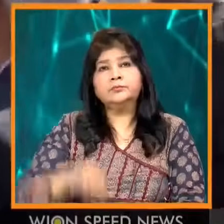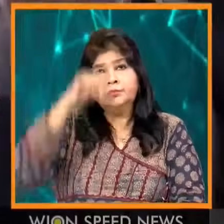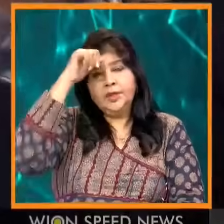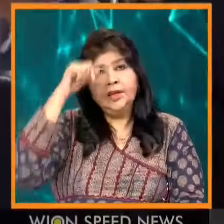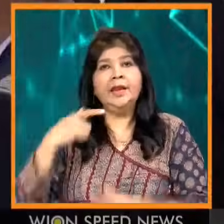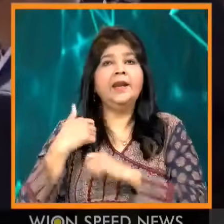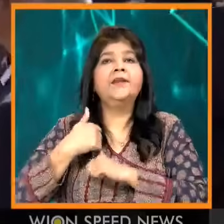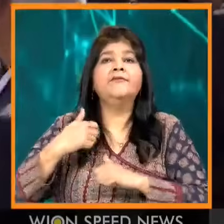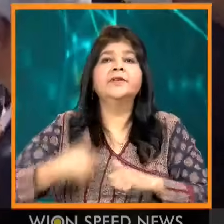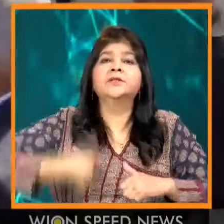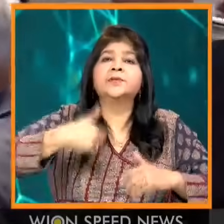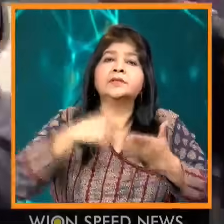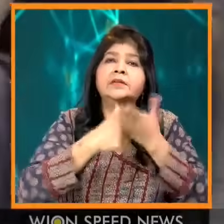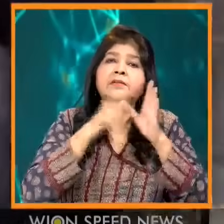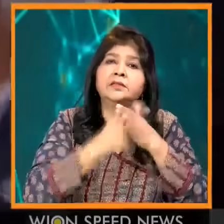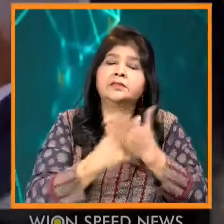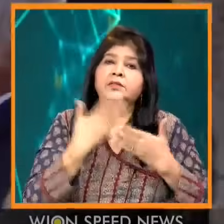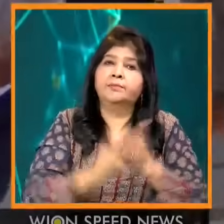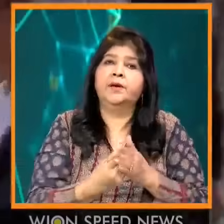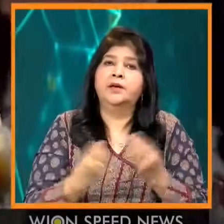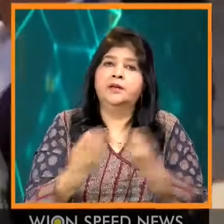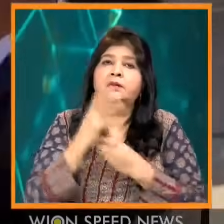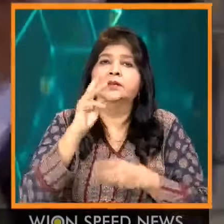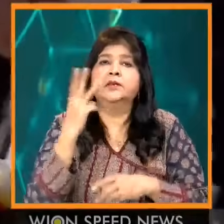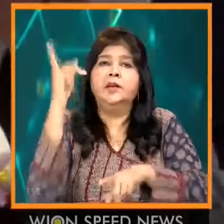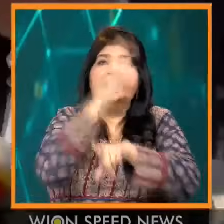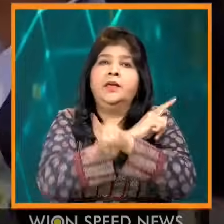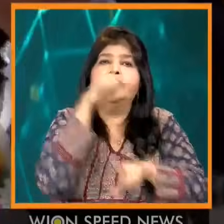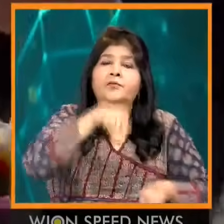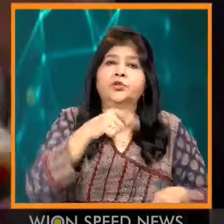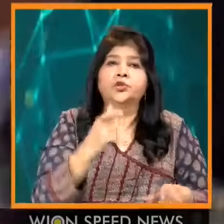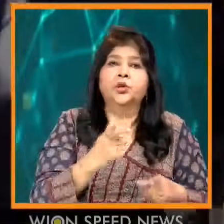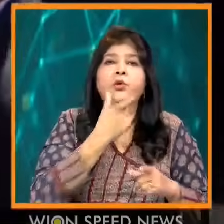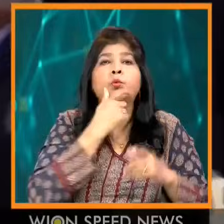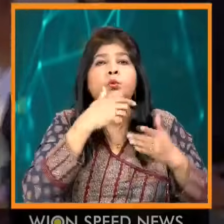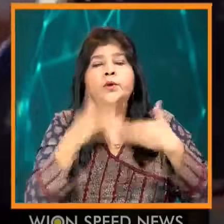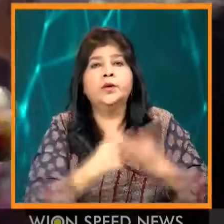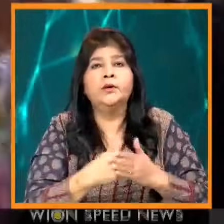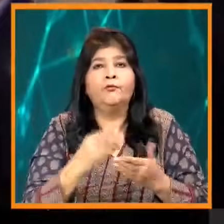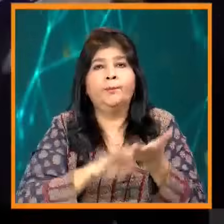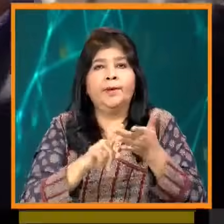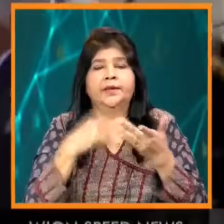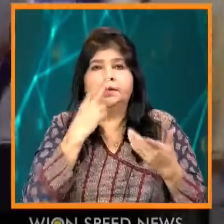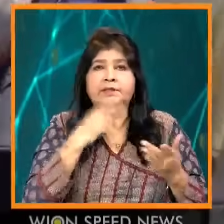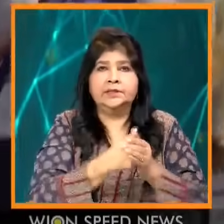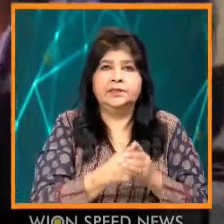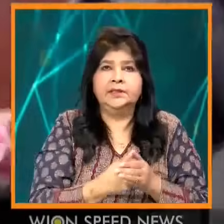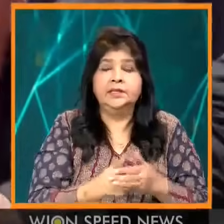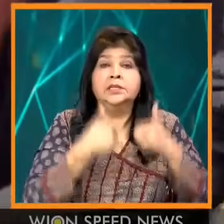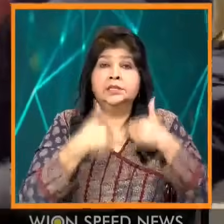Indian Defence Minister Rajnath Singh is all set to embark on a three-day visit to the United Kingdom from Monday, and this trip is seen